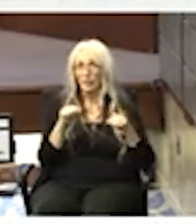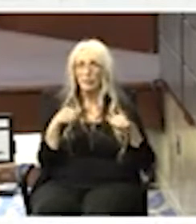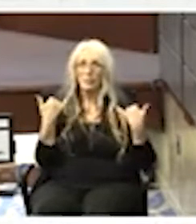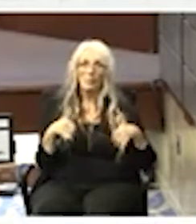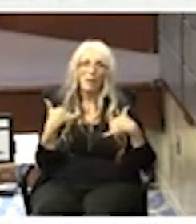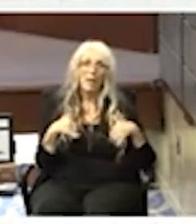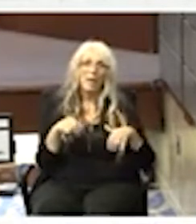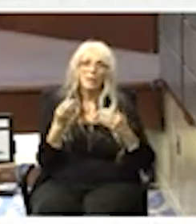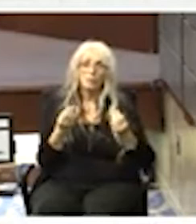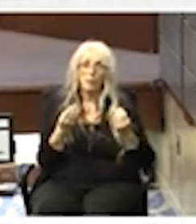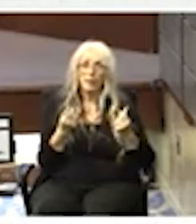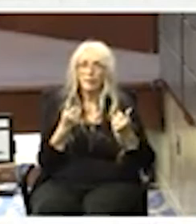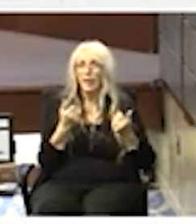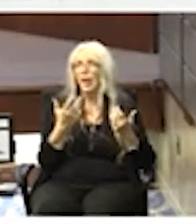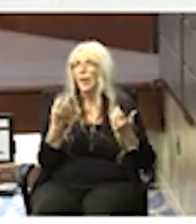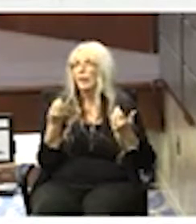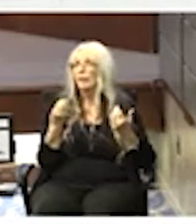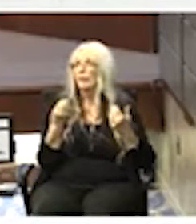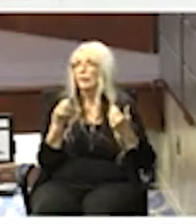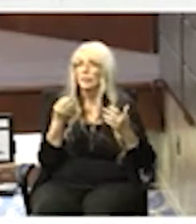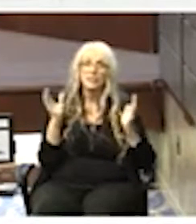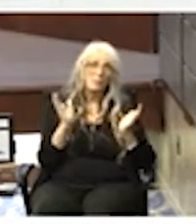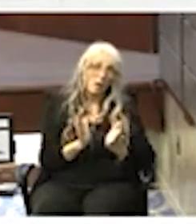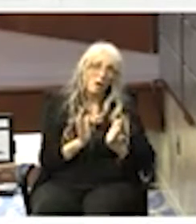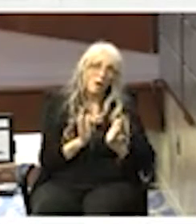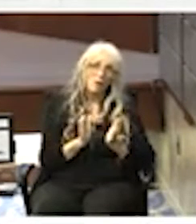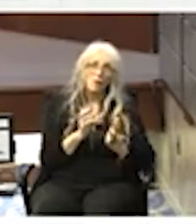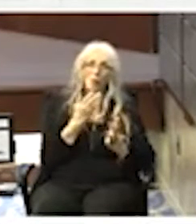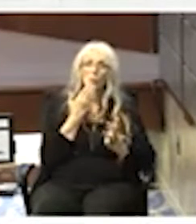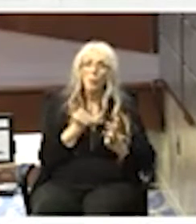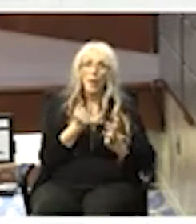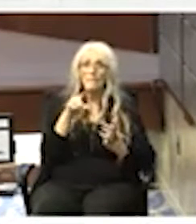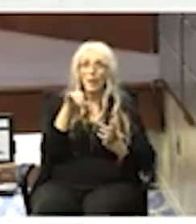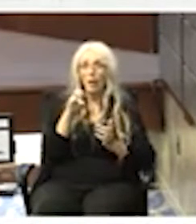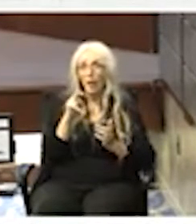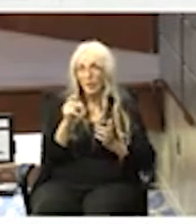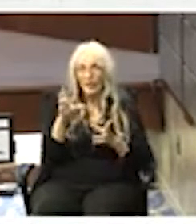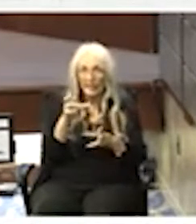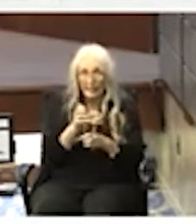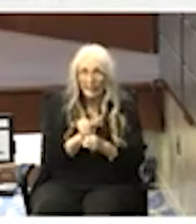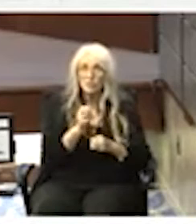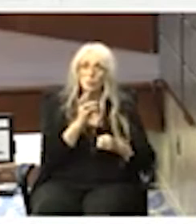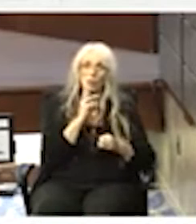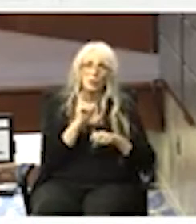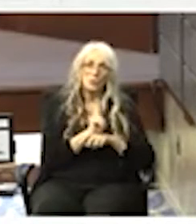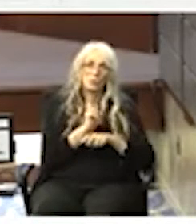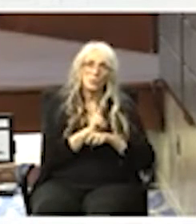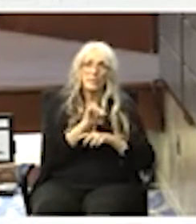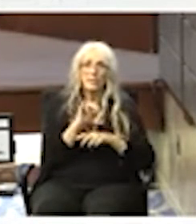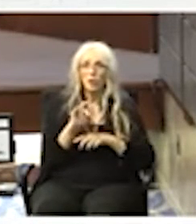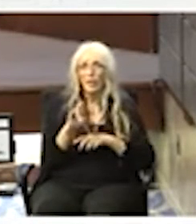in a minute, an arrival court, a small wetland pond where we can capture water and ideally reuse it for